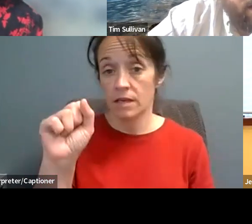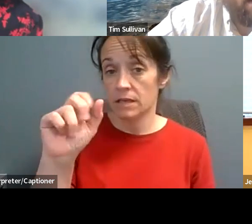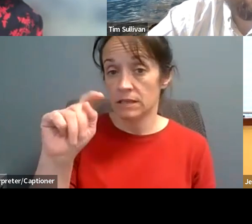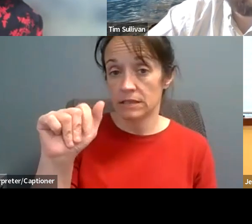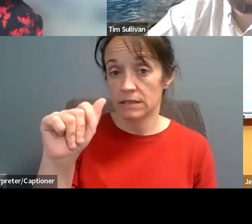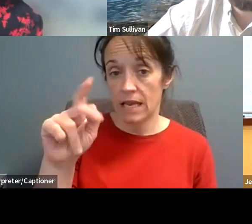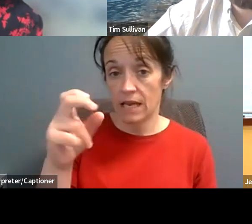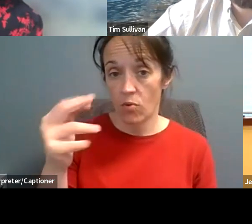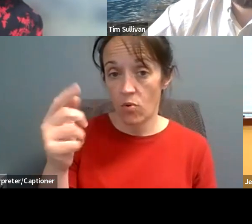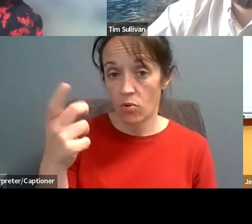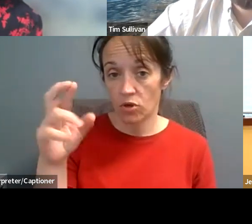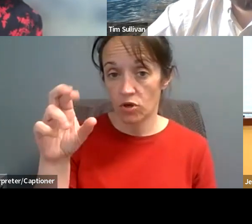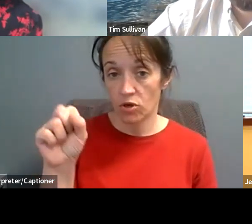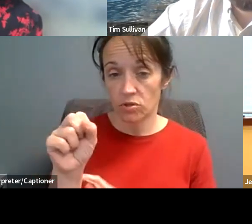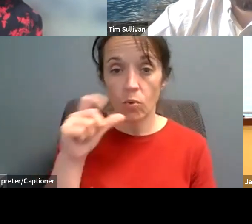data,